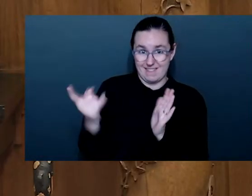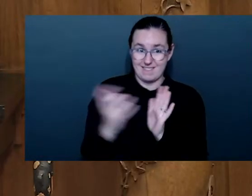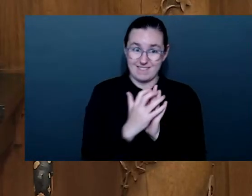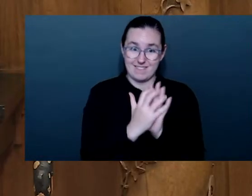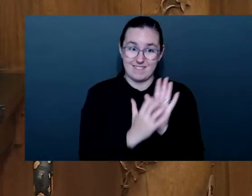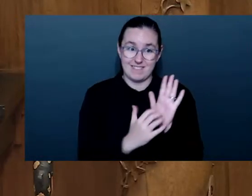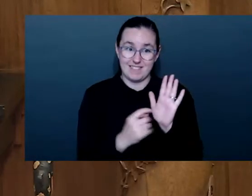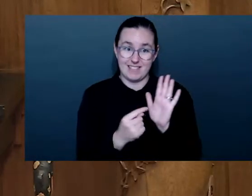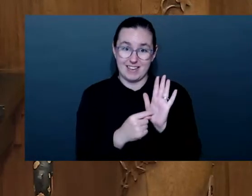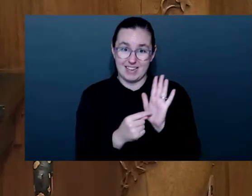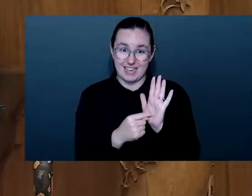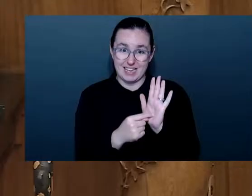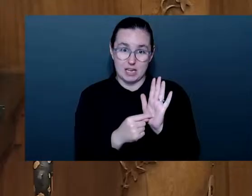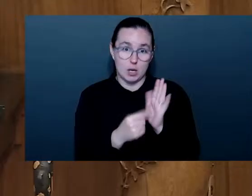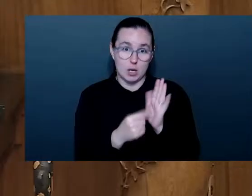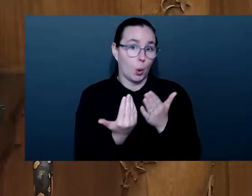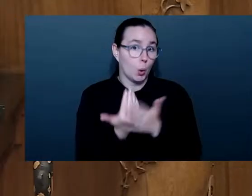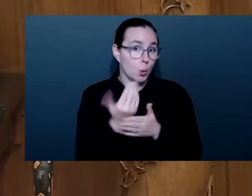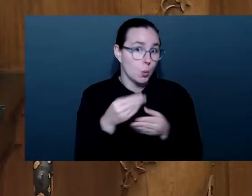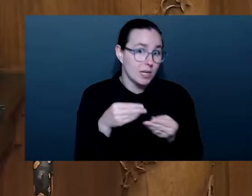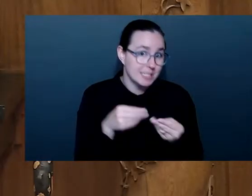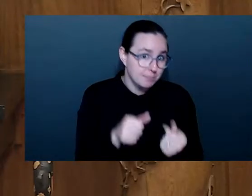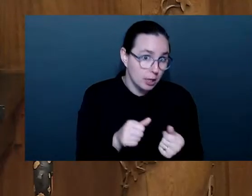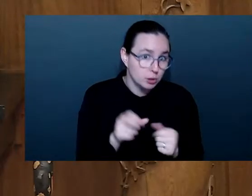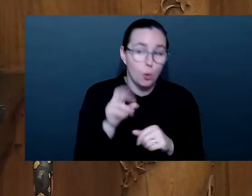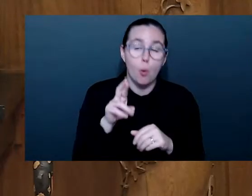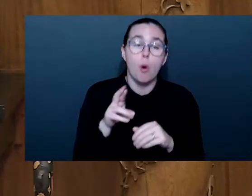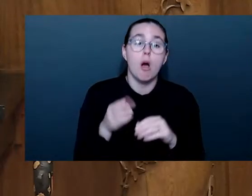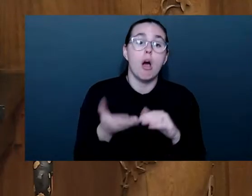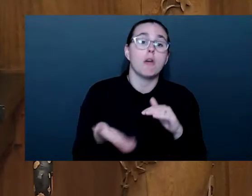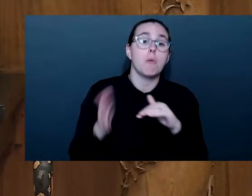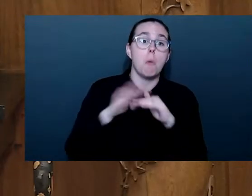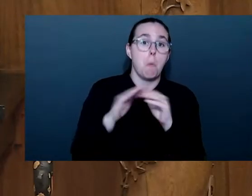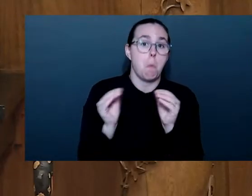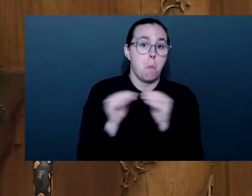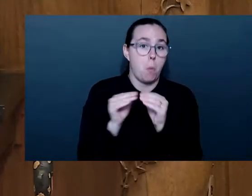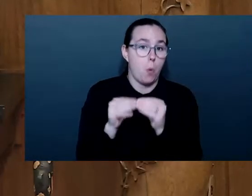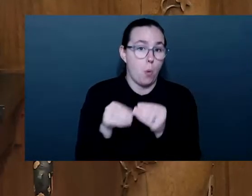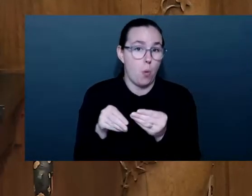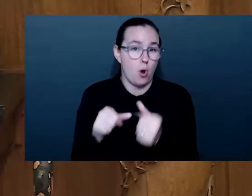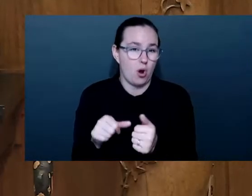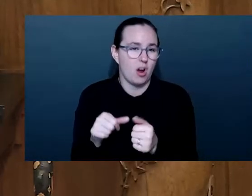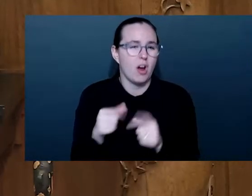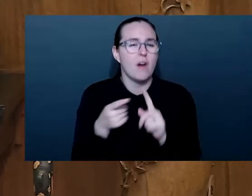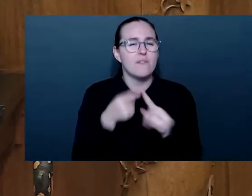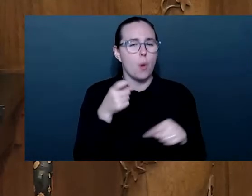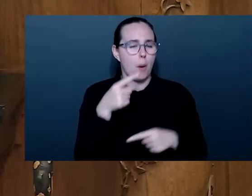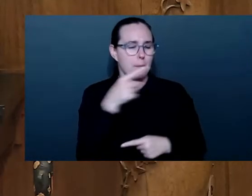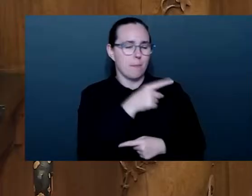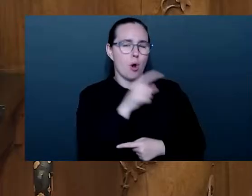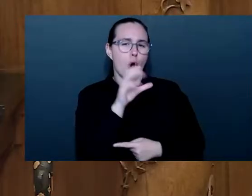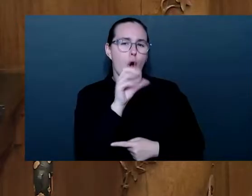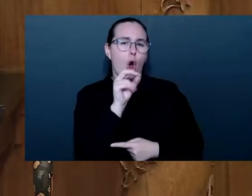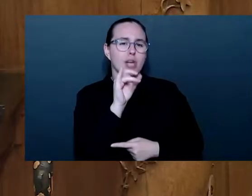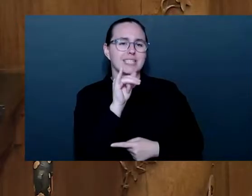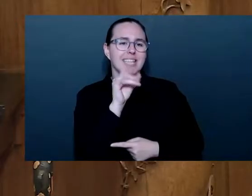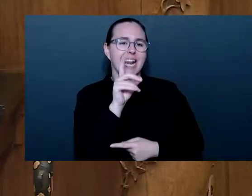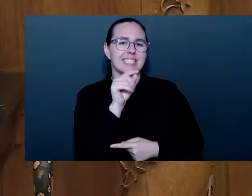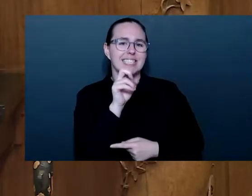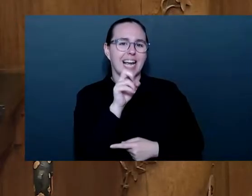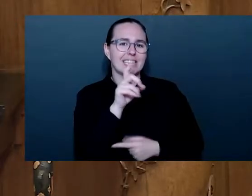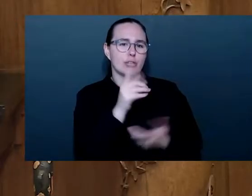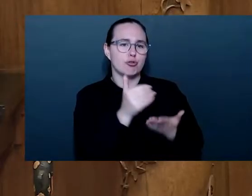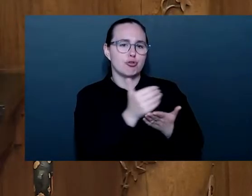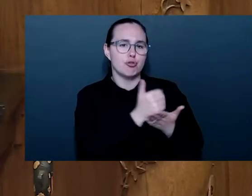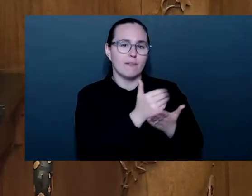the Consolidated Revenue Fund, other than incidental costs already authorized by an existing